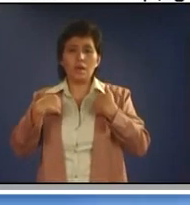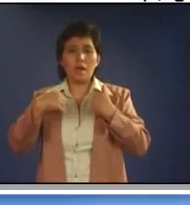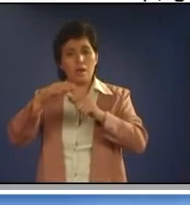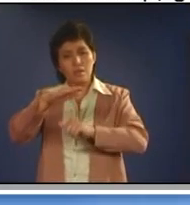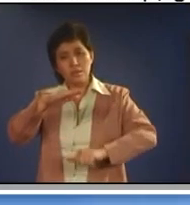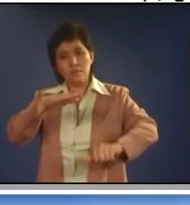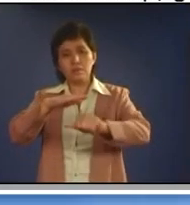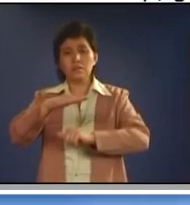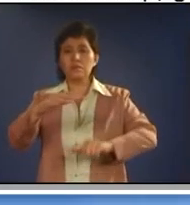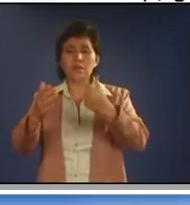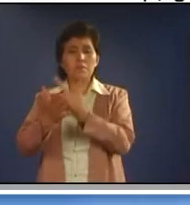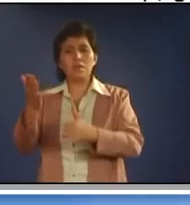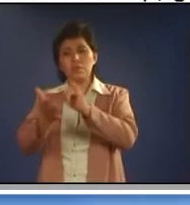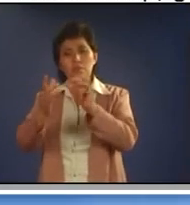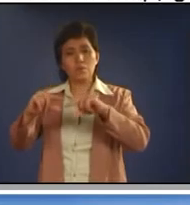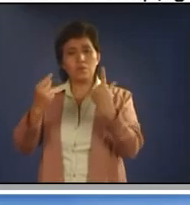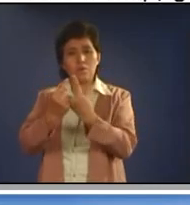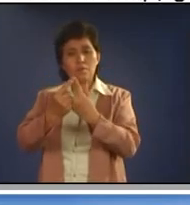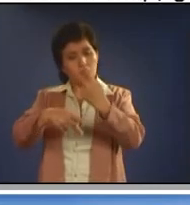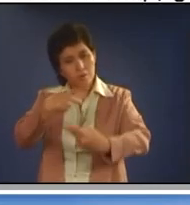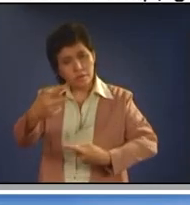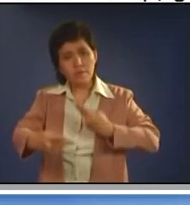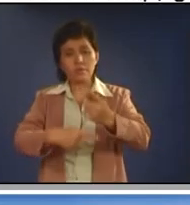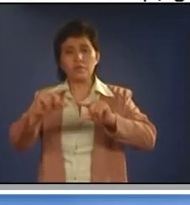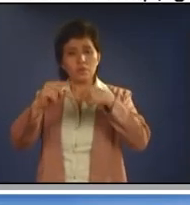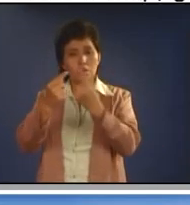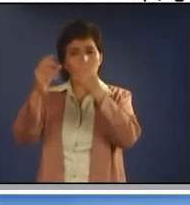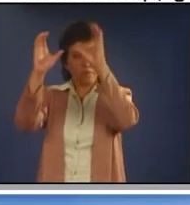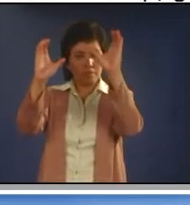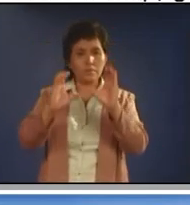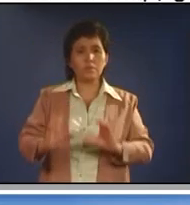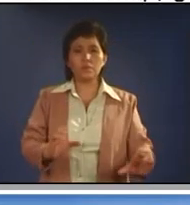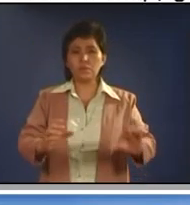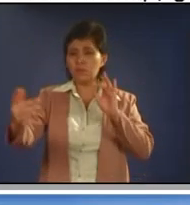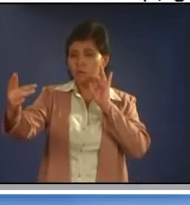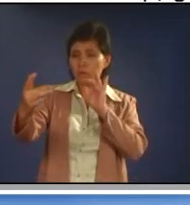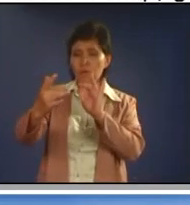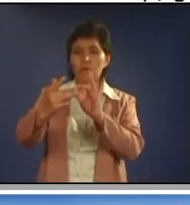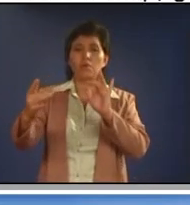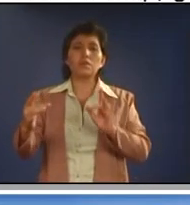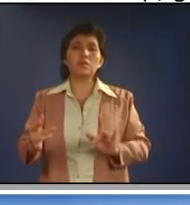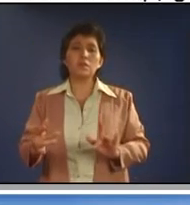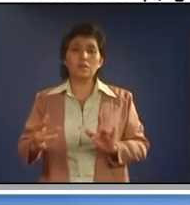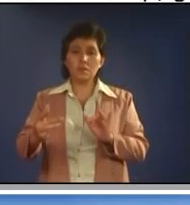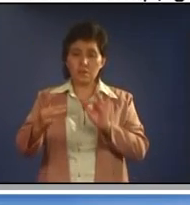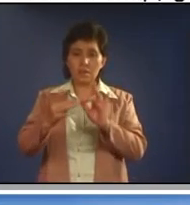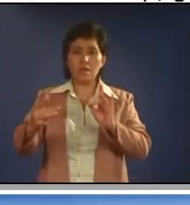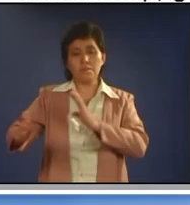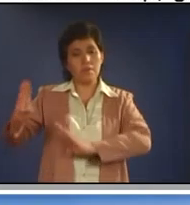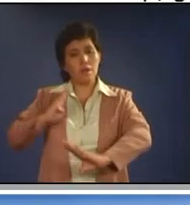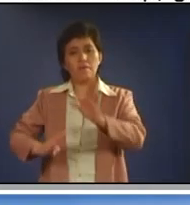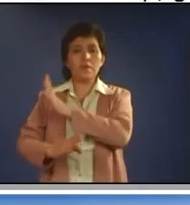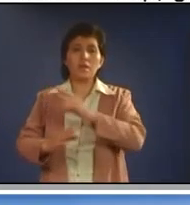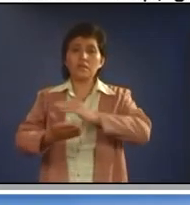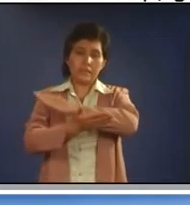is a group, such as the group processes, the group structures, the context of the intergroup, behaviors, and